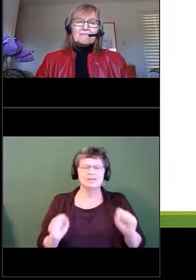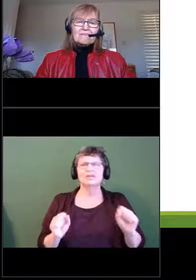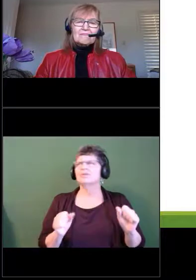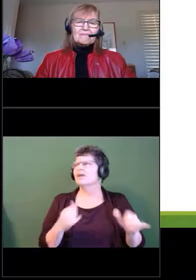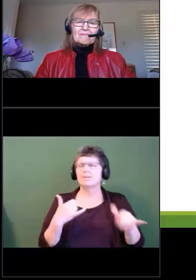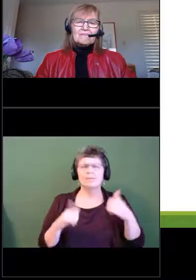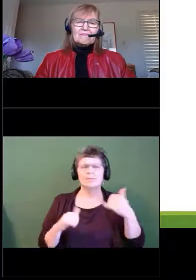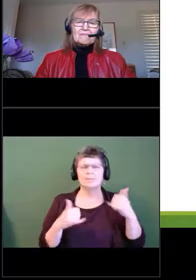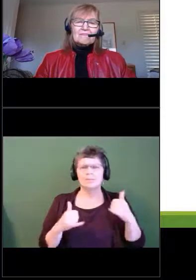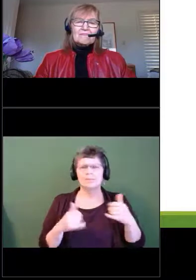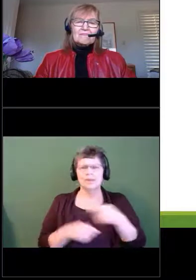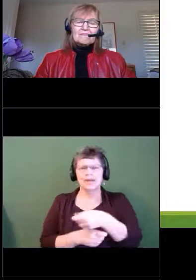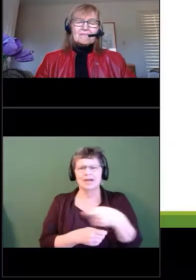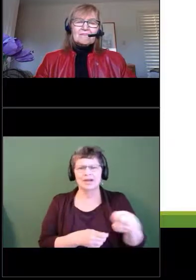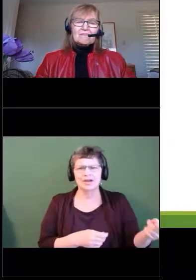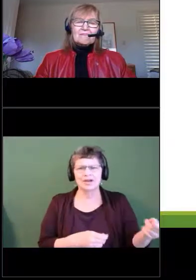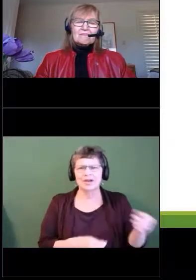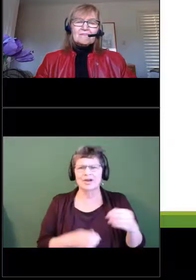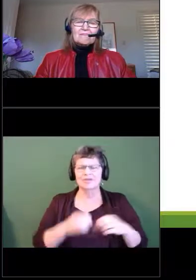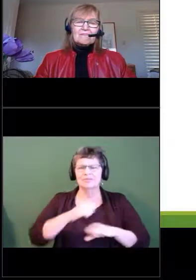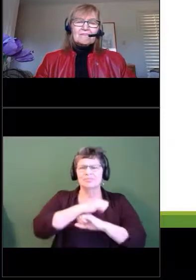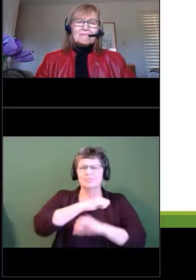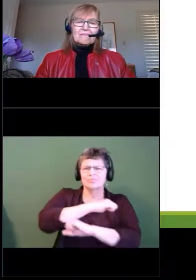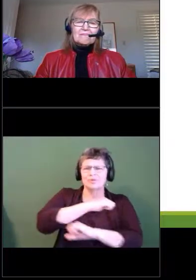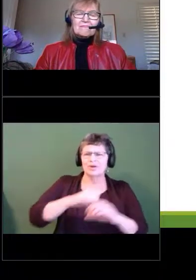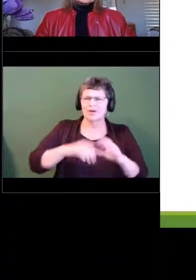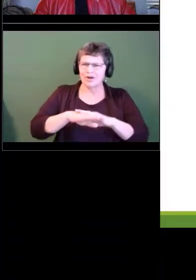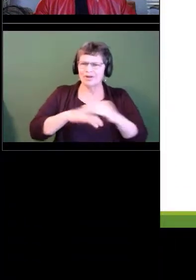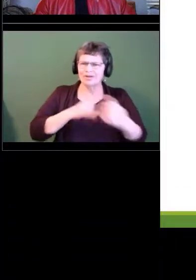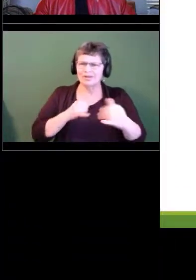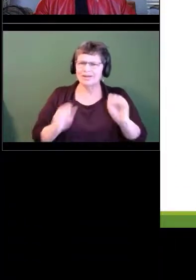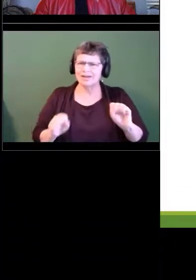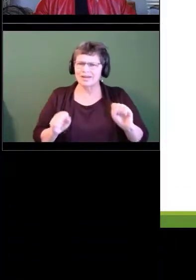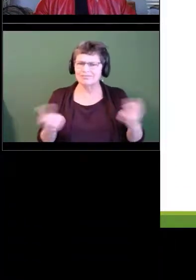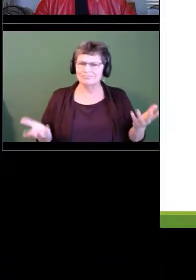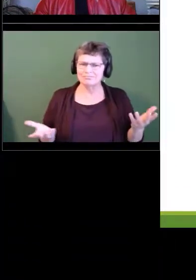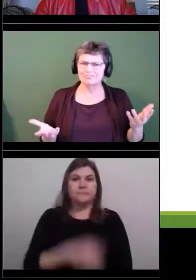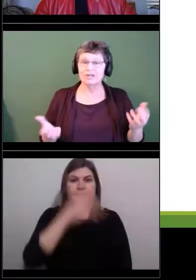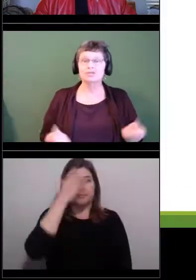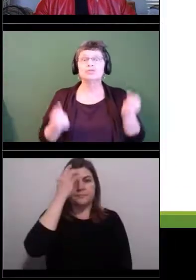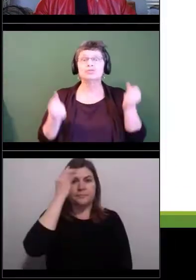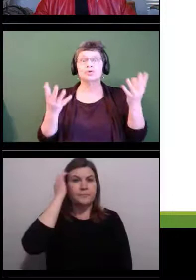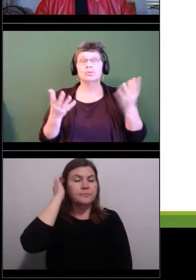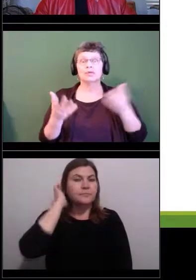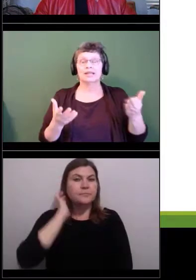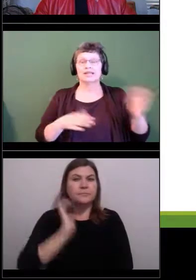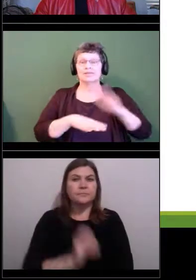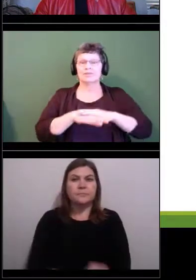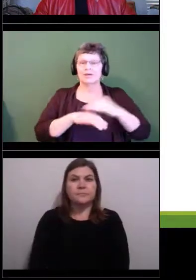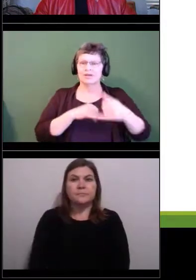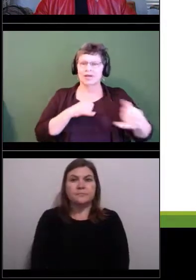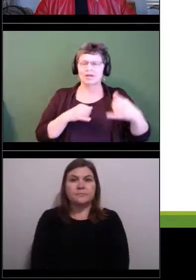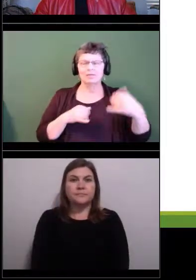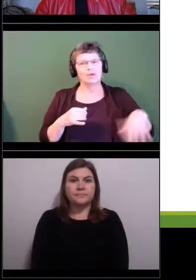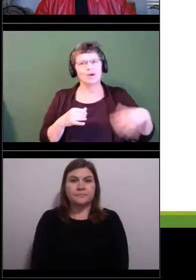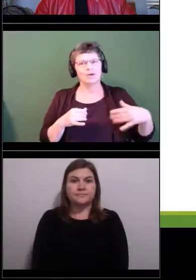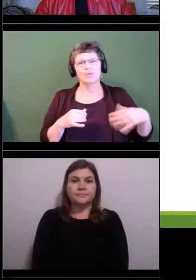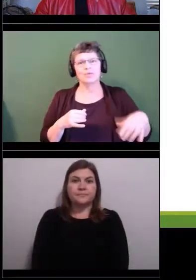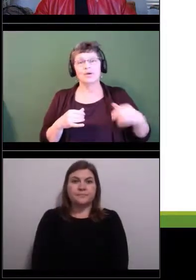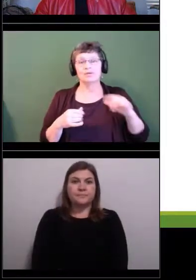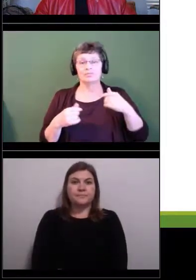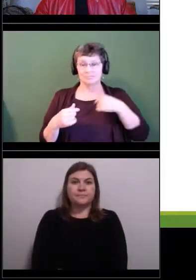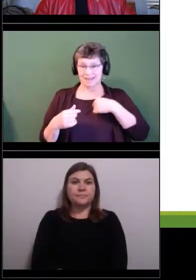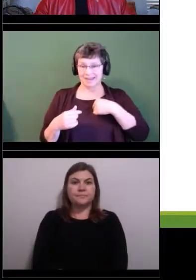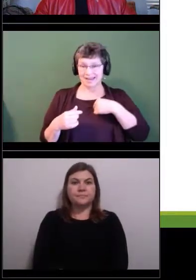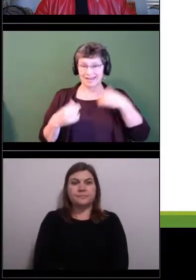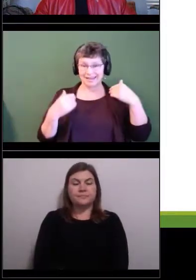are online, and I think that's one of the biggest messages for me, who doesn't have the technology to show my picture or to show myself